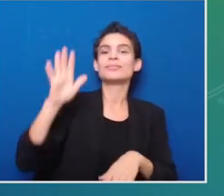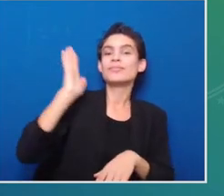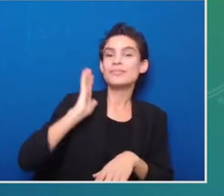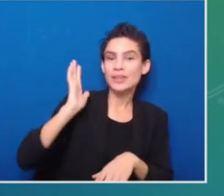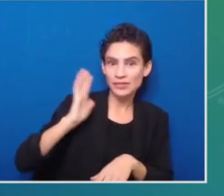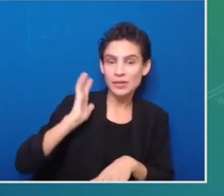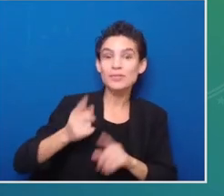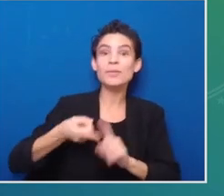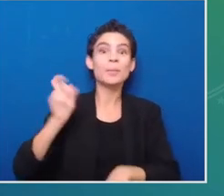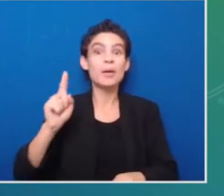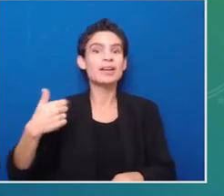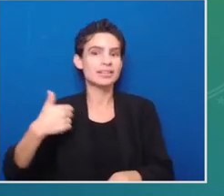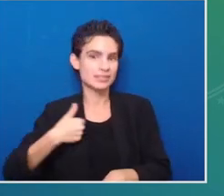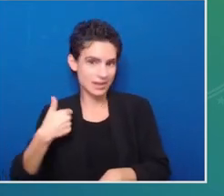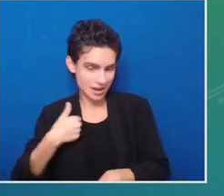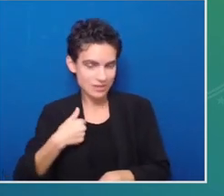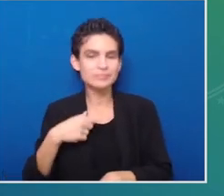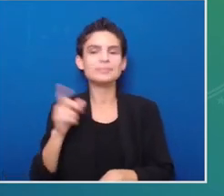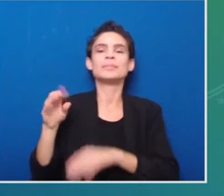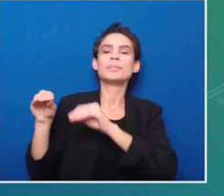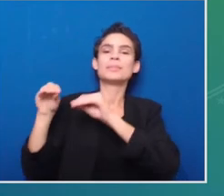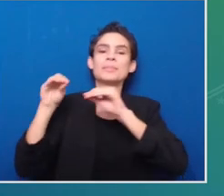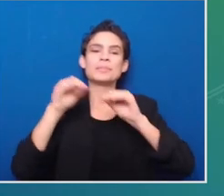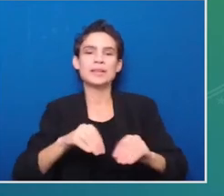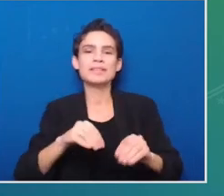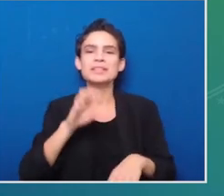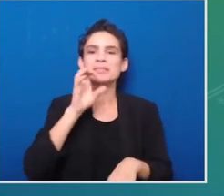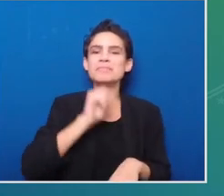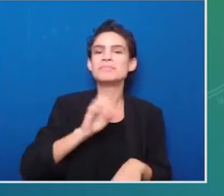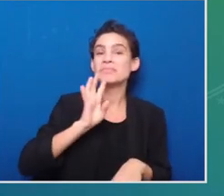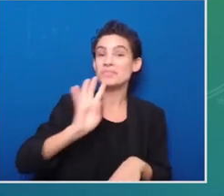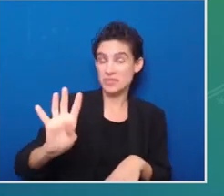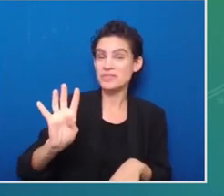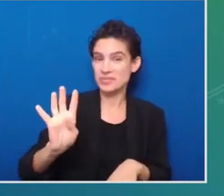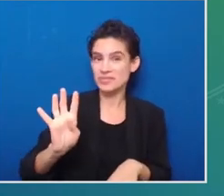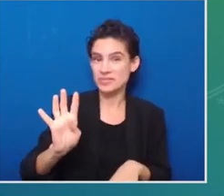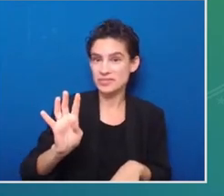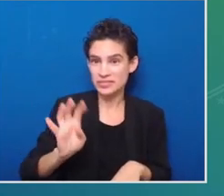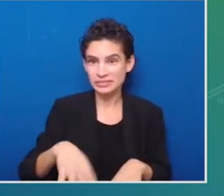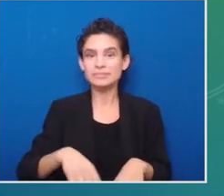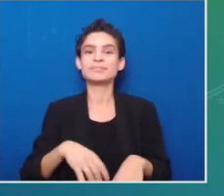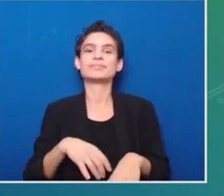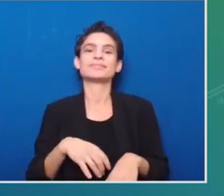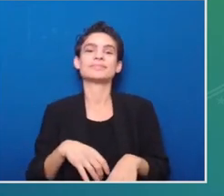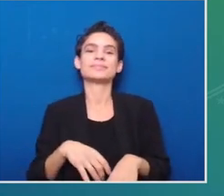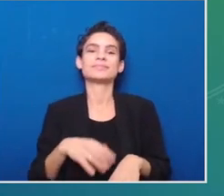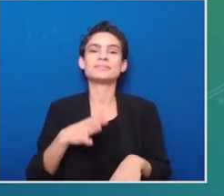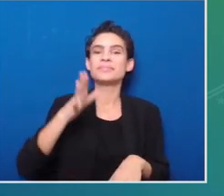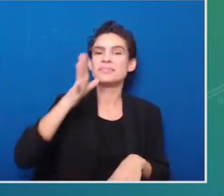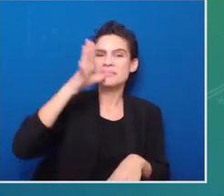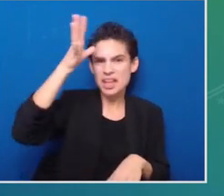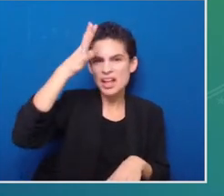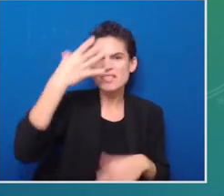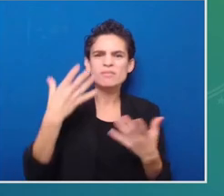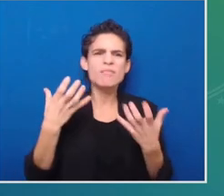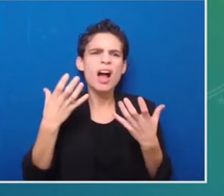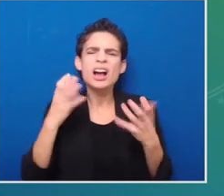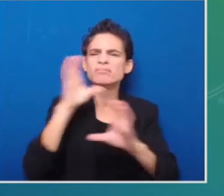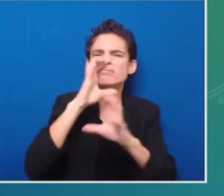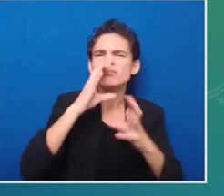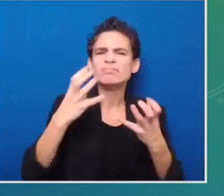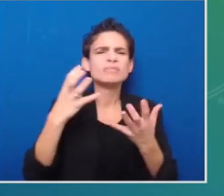Canadian immigrant at age 4, brought by parents seeking opportunity.